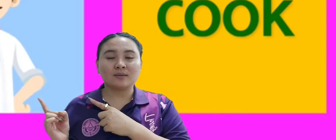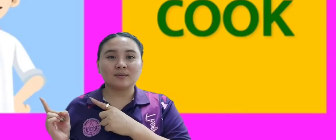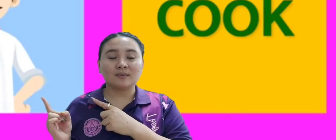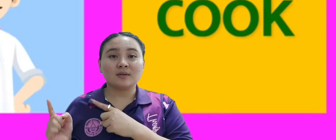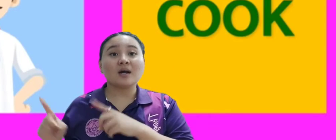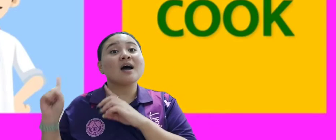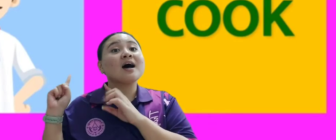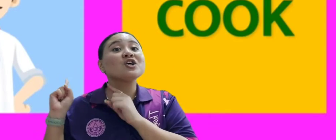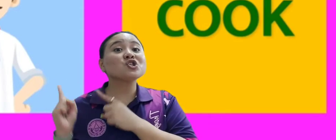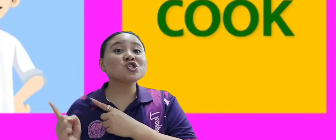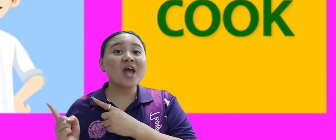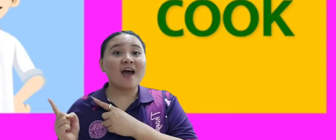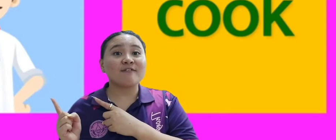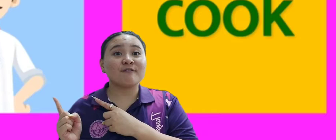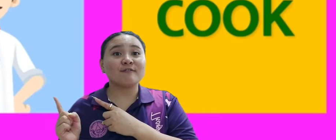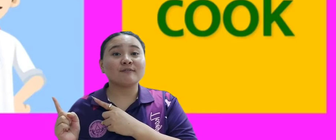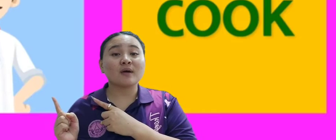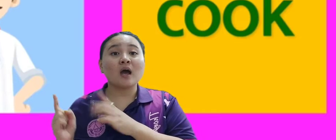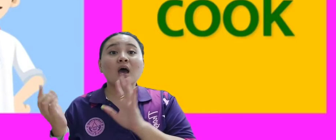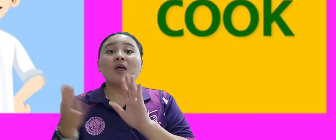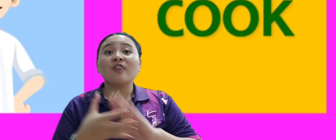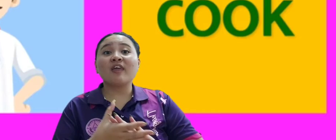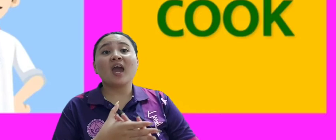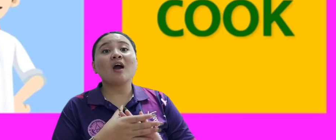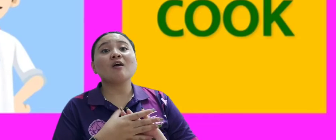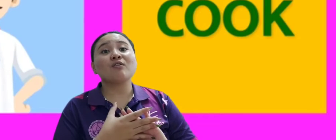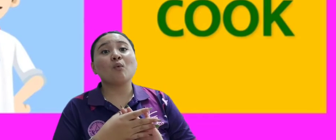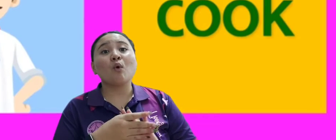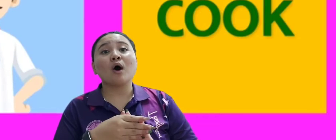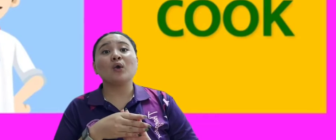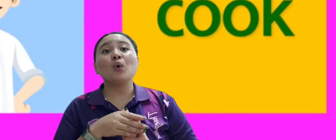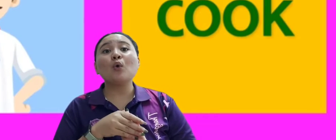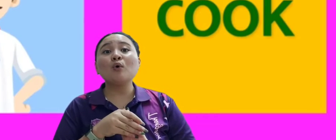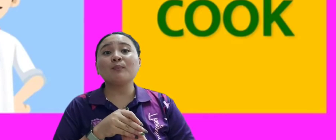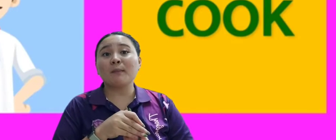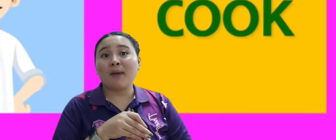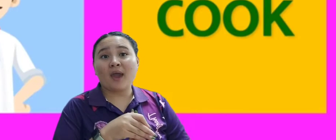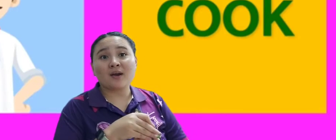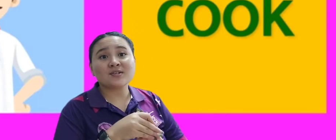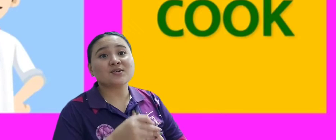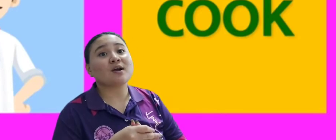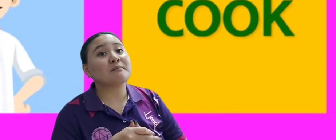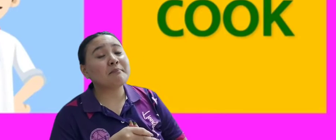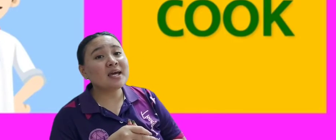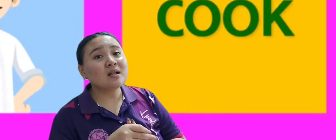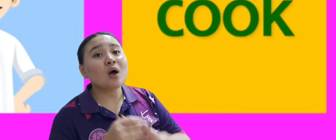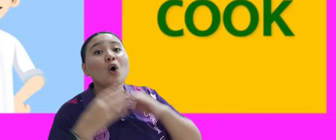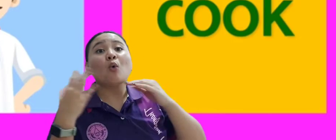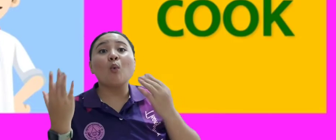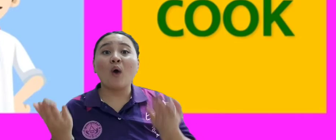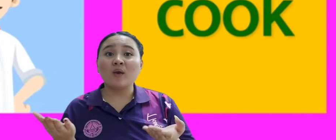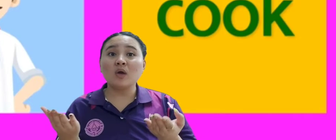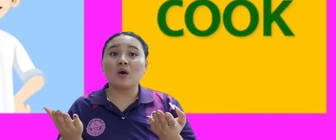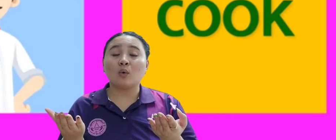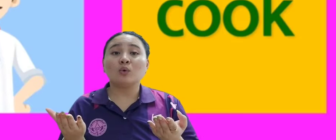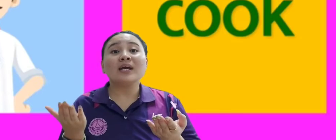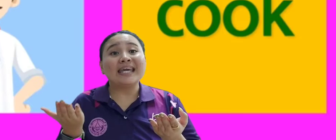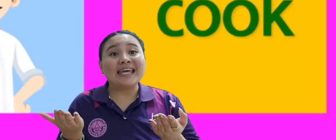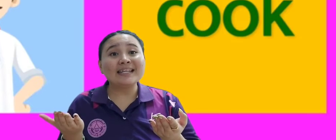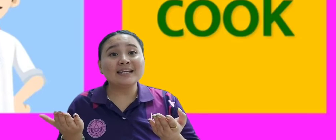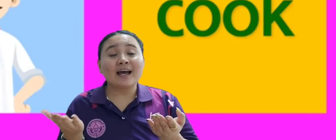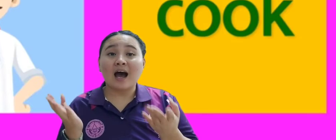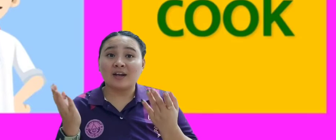Cook. Chef. They are the one who prepares our meal when we